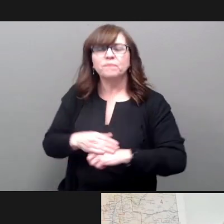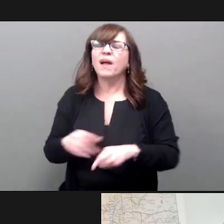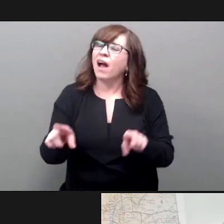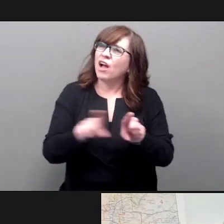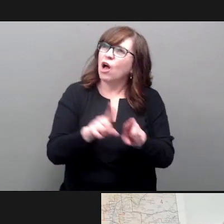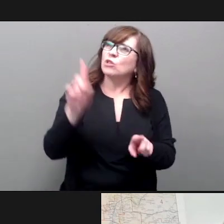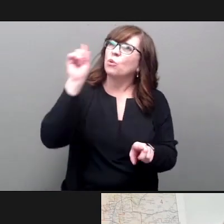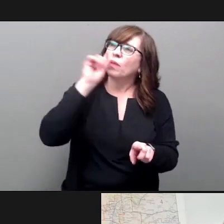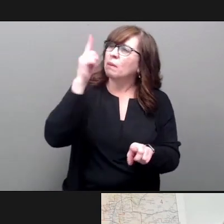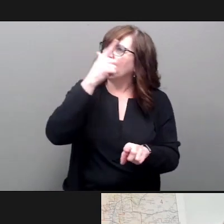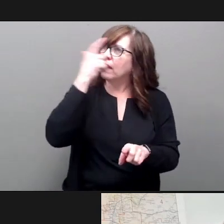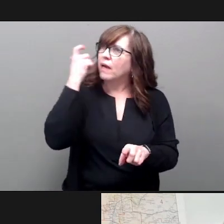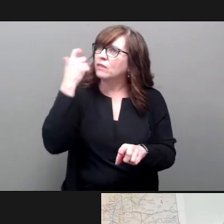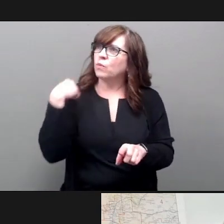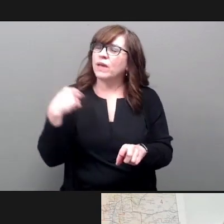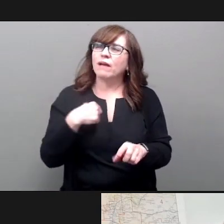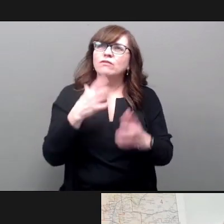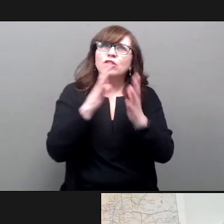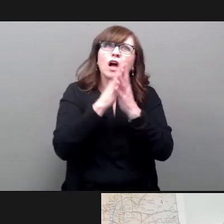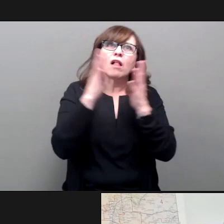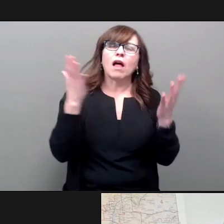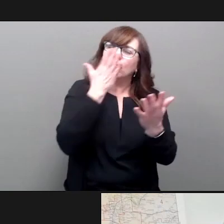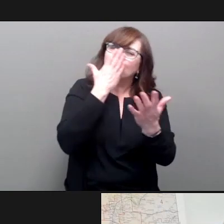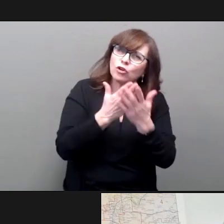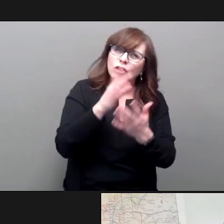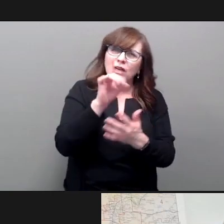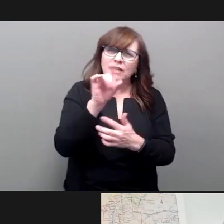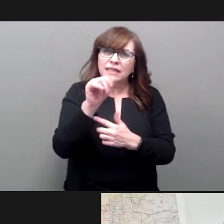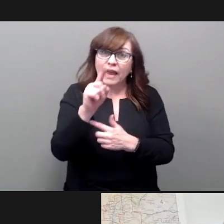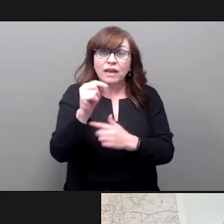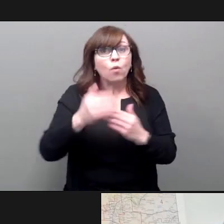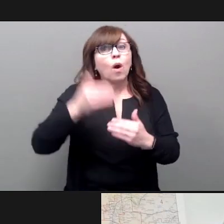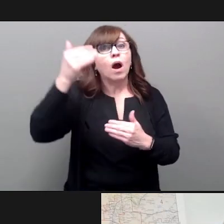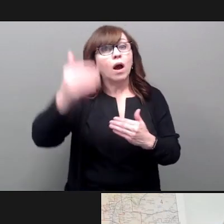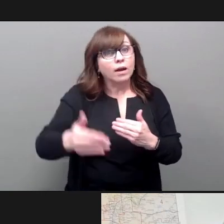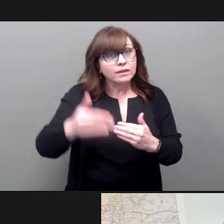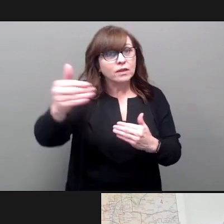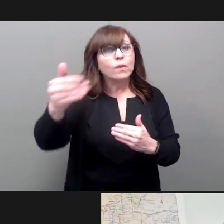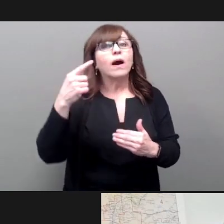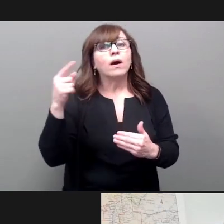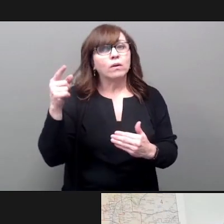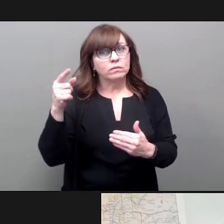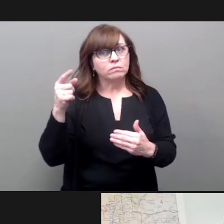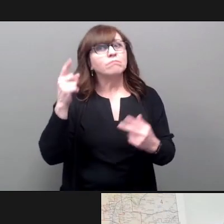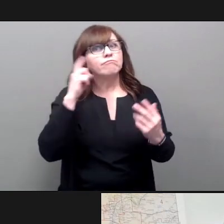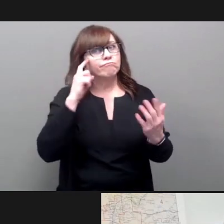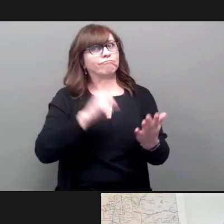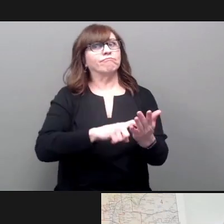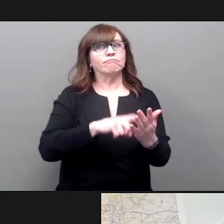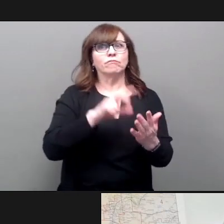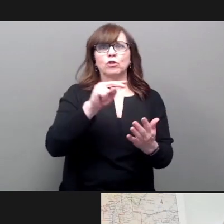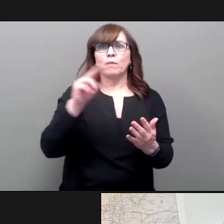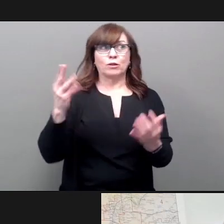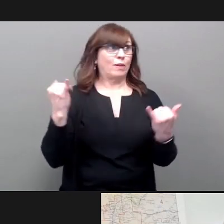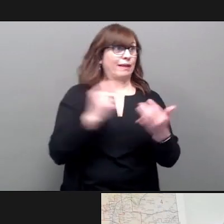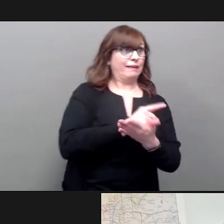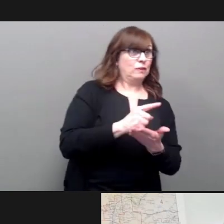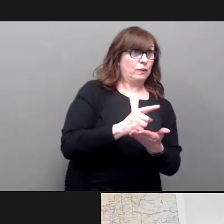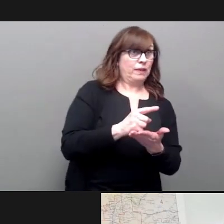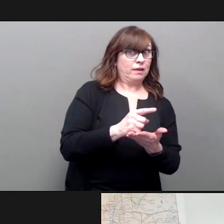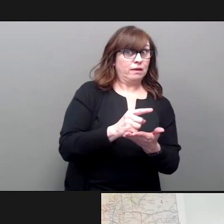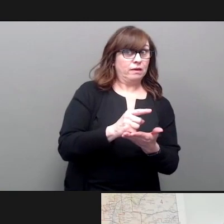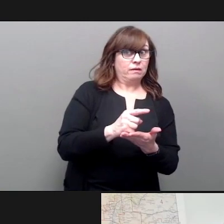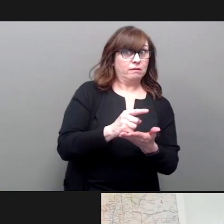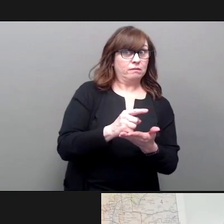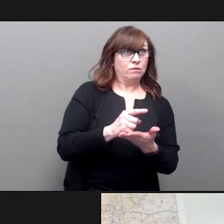have such good data, you're going to see from time to time, New Mexico, like we were this week, well, actually, like